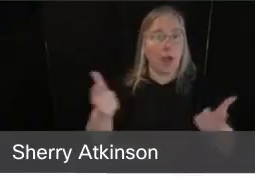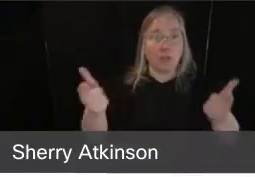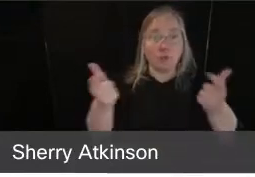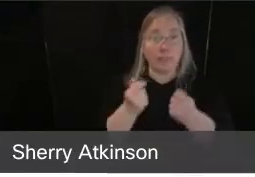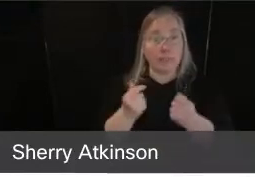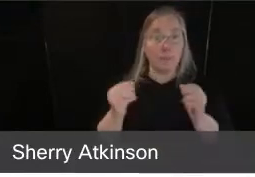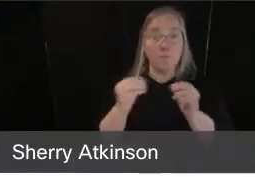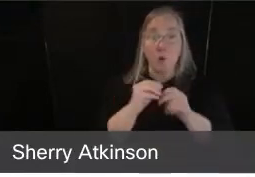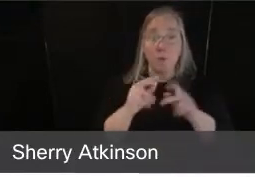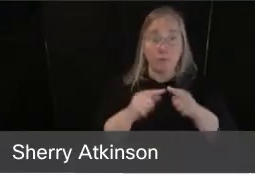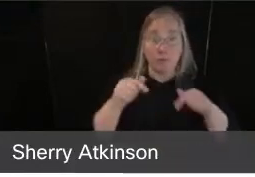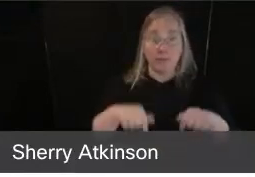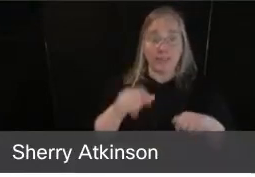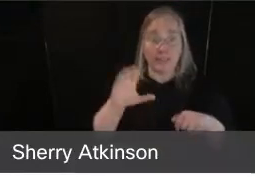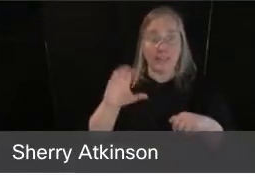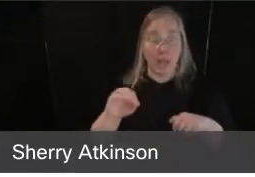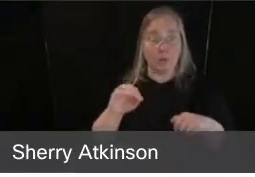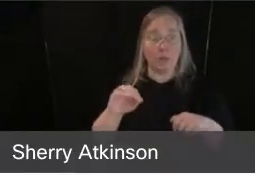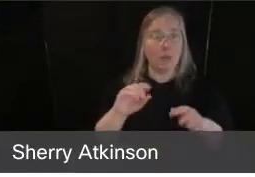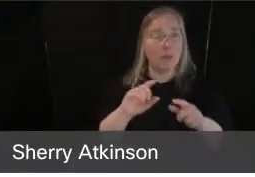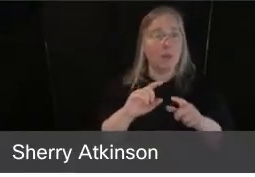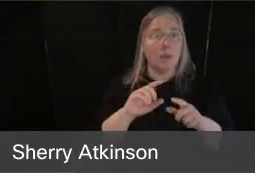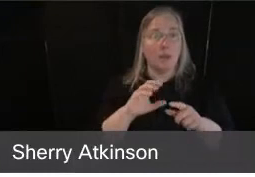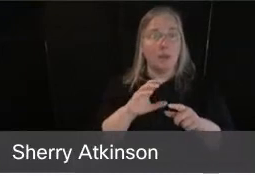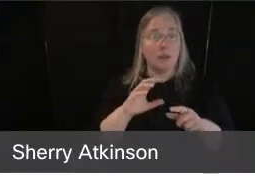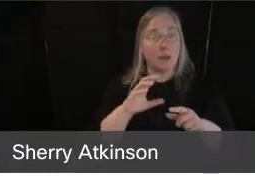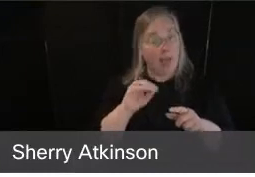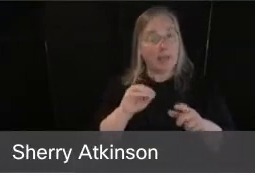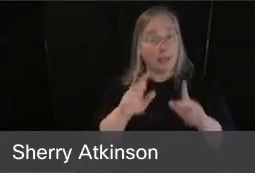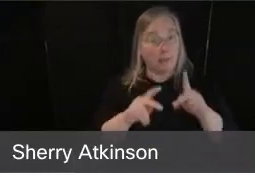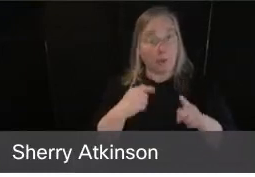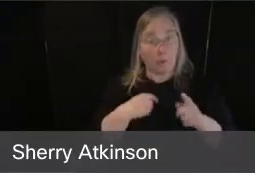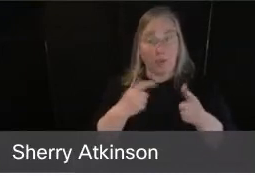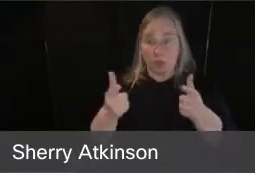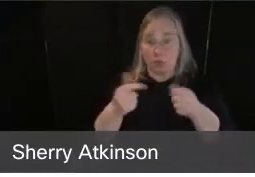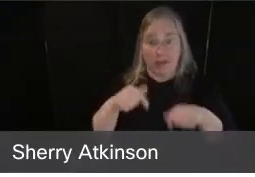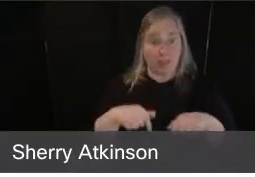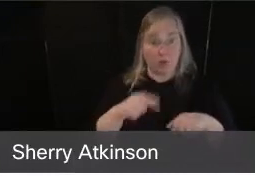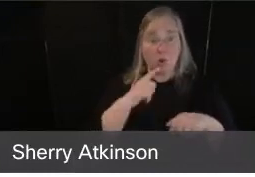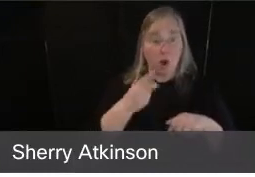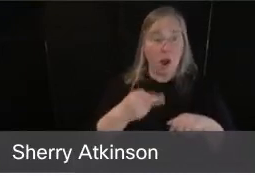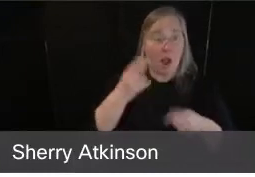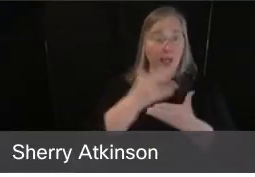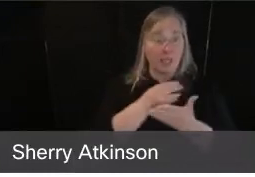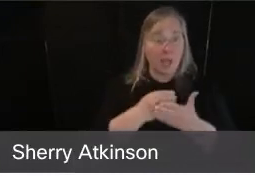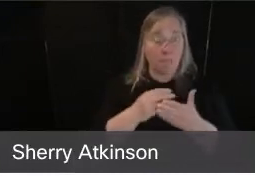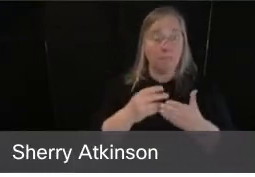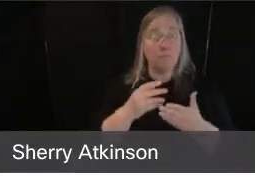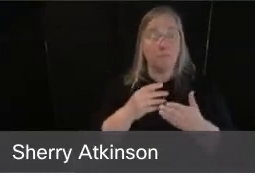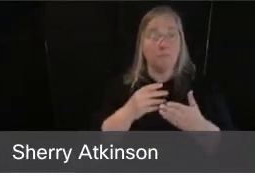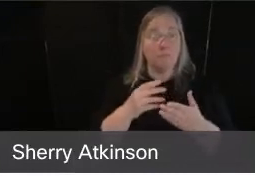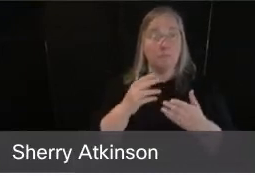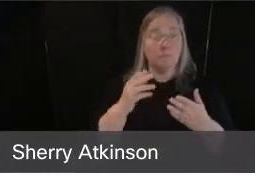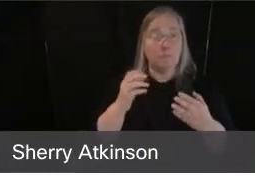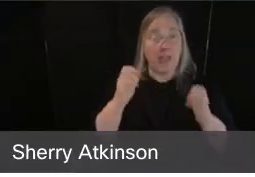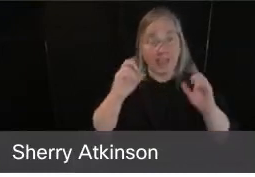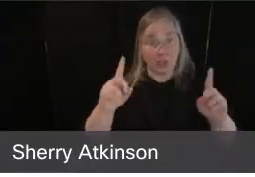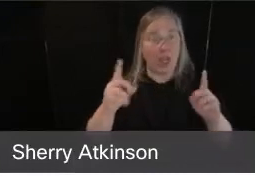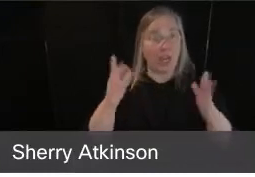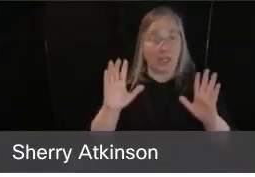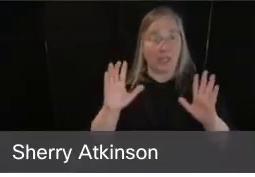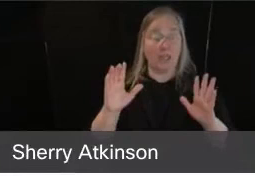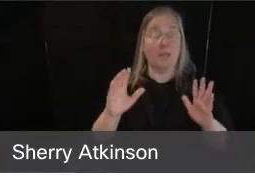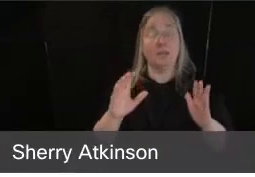the county, that the people we're attracting are high-income, educated professional workers with who can pay a fair amount